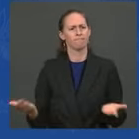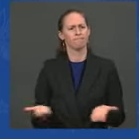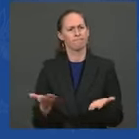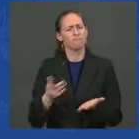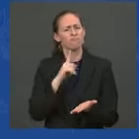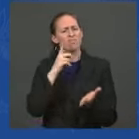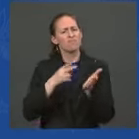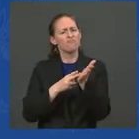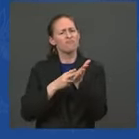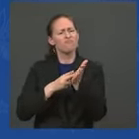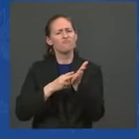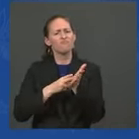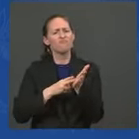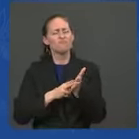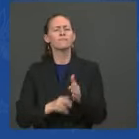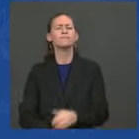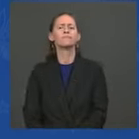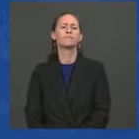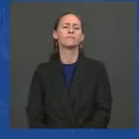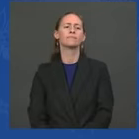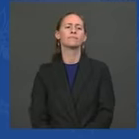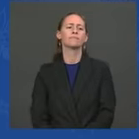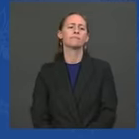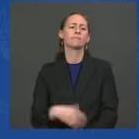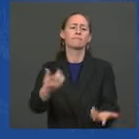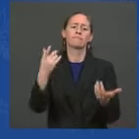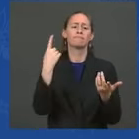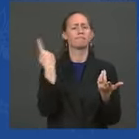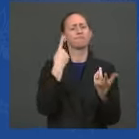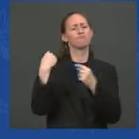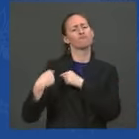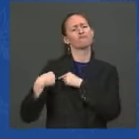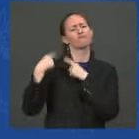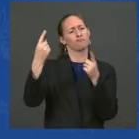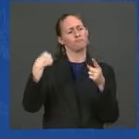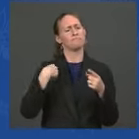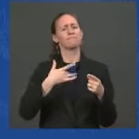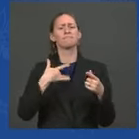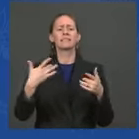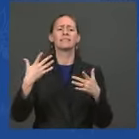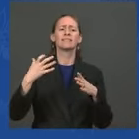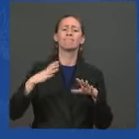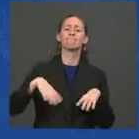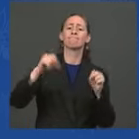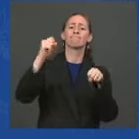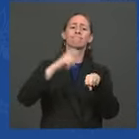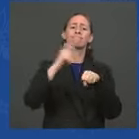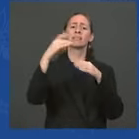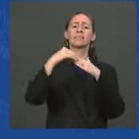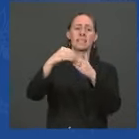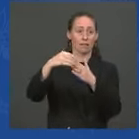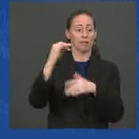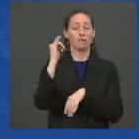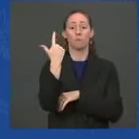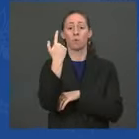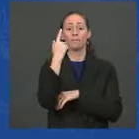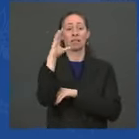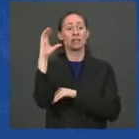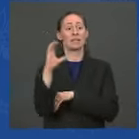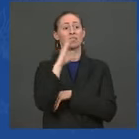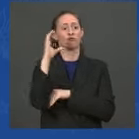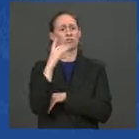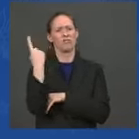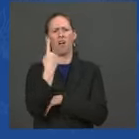long time, America set the pace across the globe. For most of the 21st century, we literally led the world by a significant